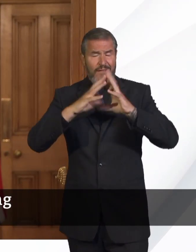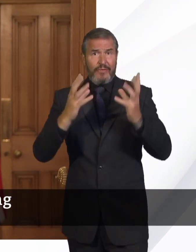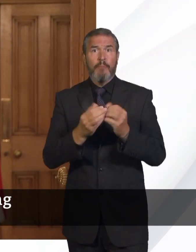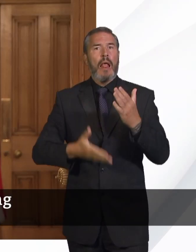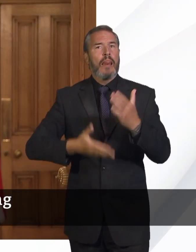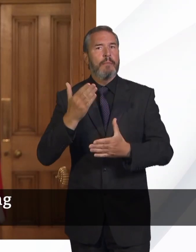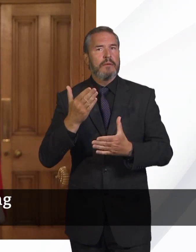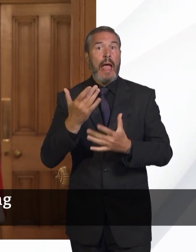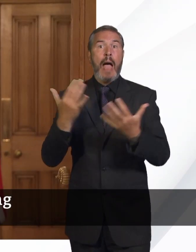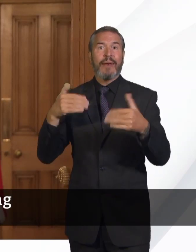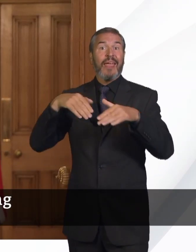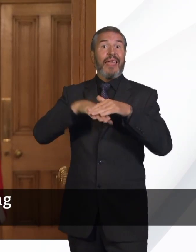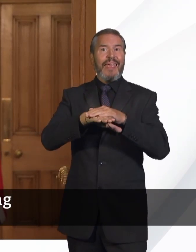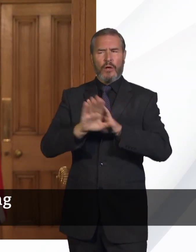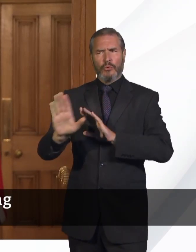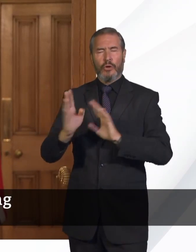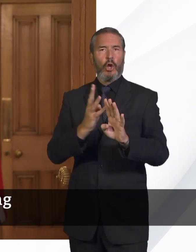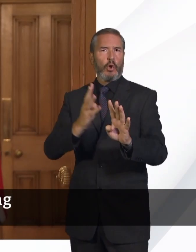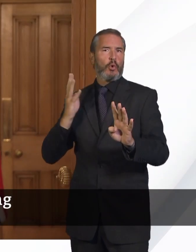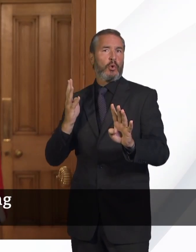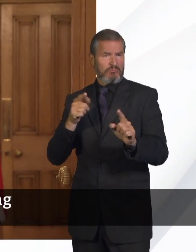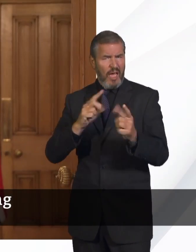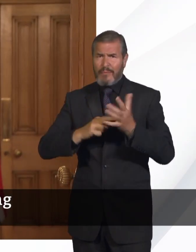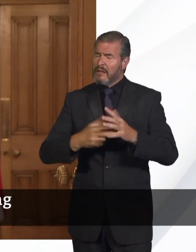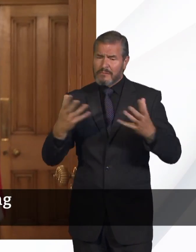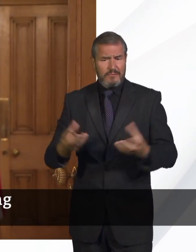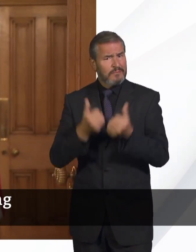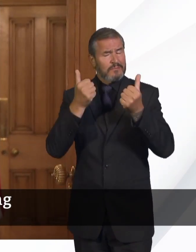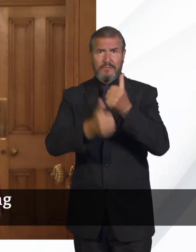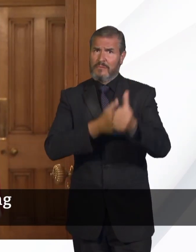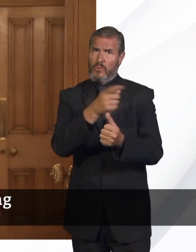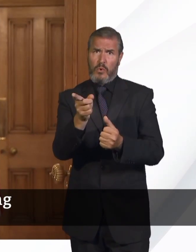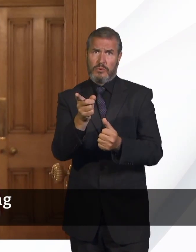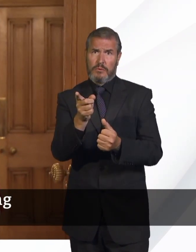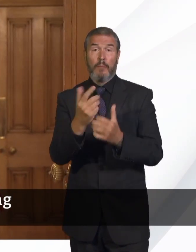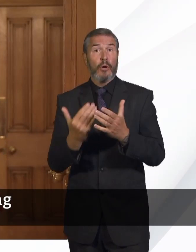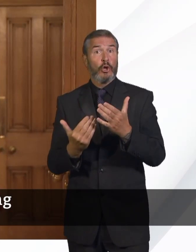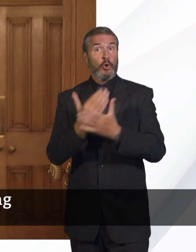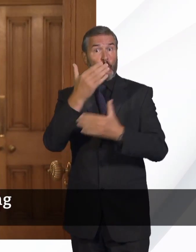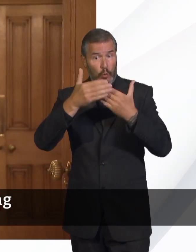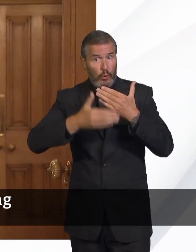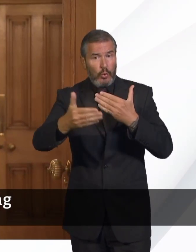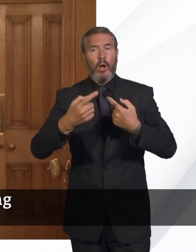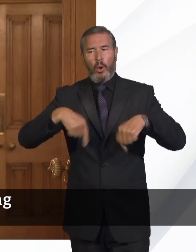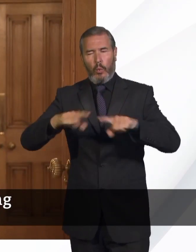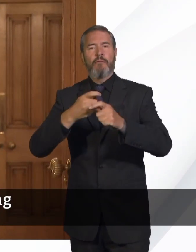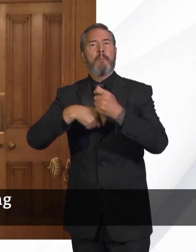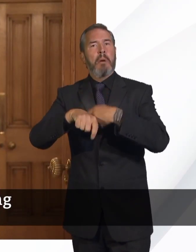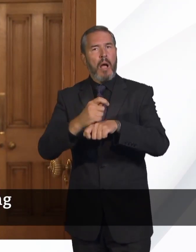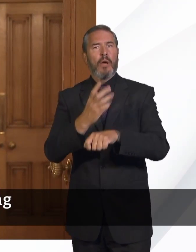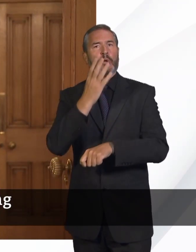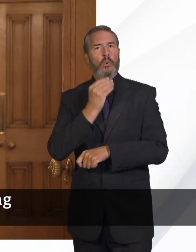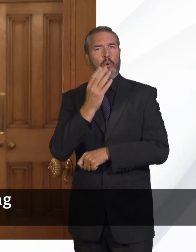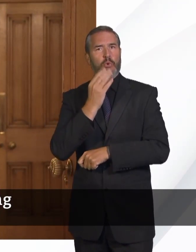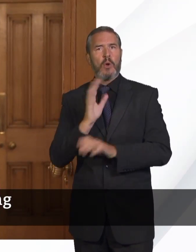of customers allowed inside a store at one time. In the new normal, we have all got used to shopping